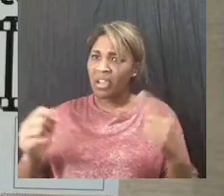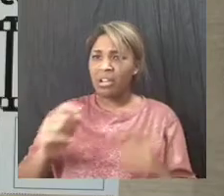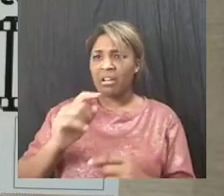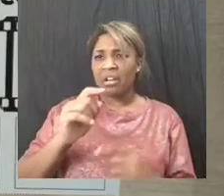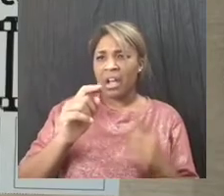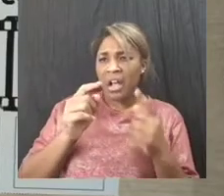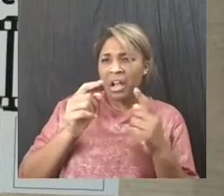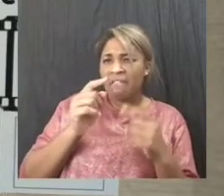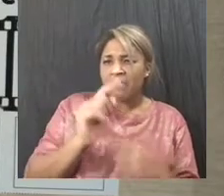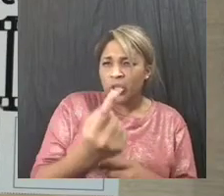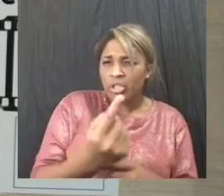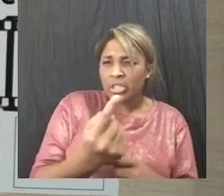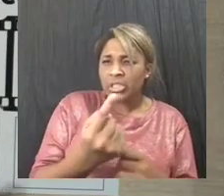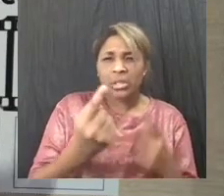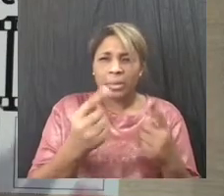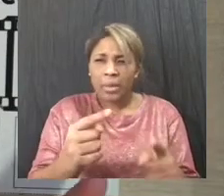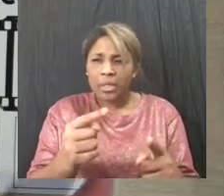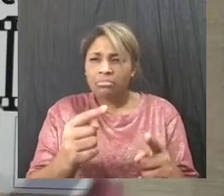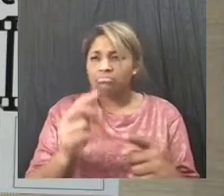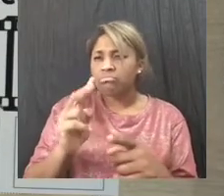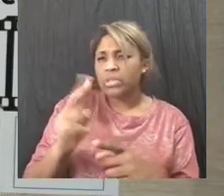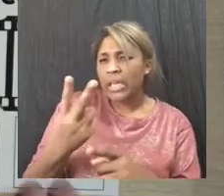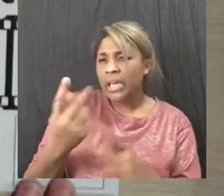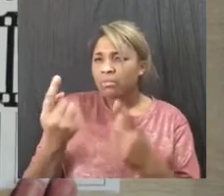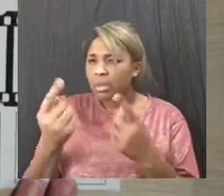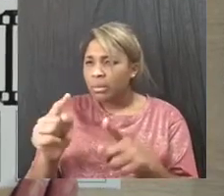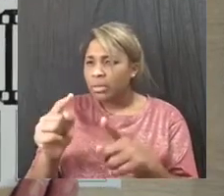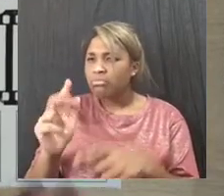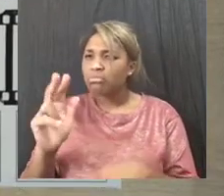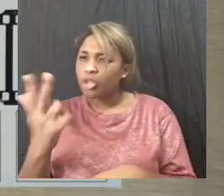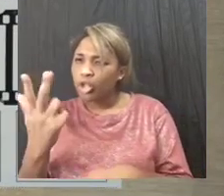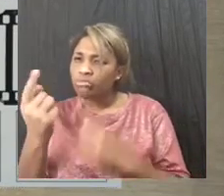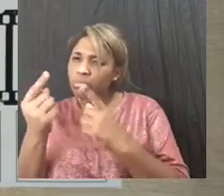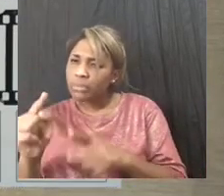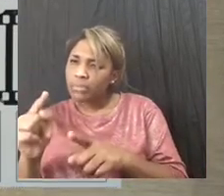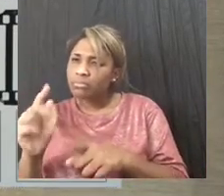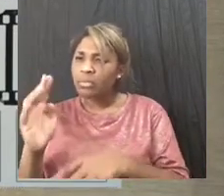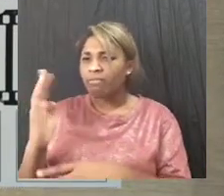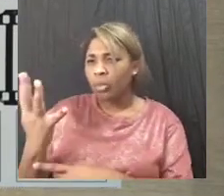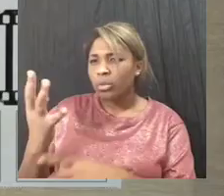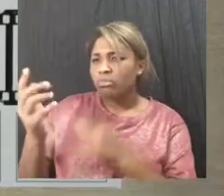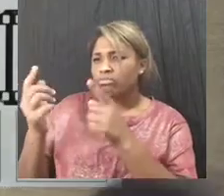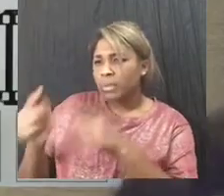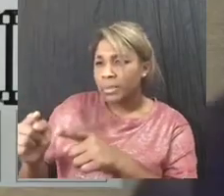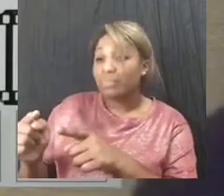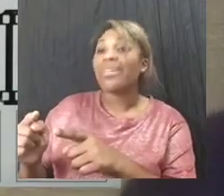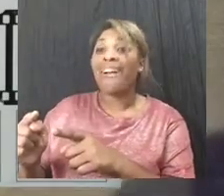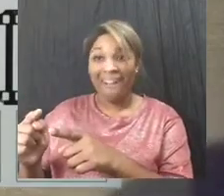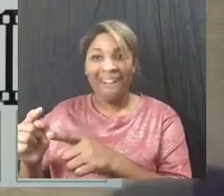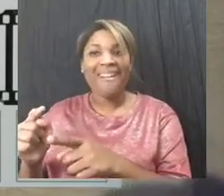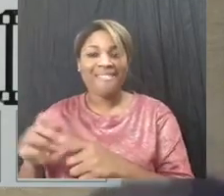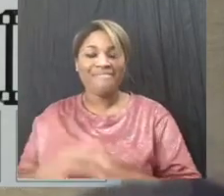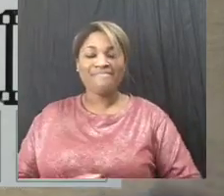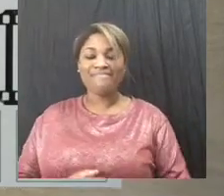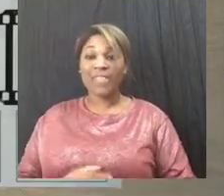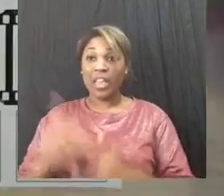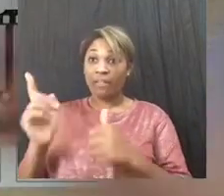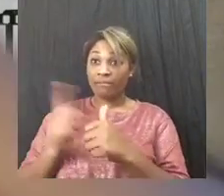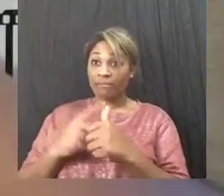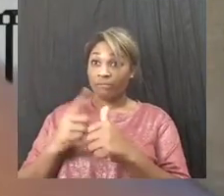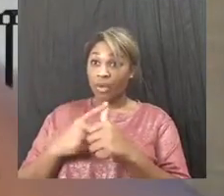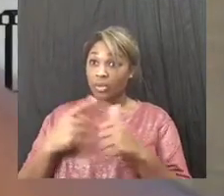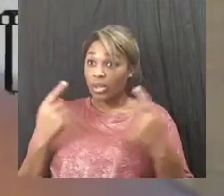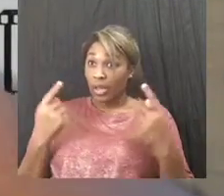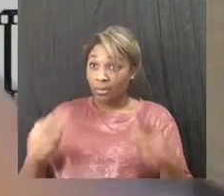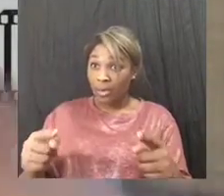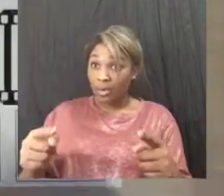first, second, third, and fourth? Well, first what happened